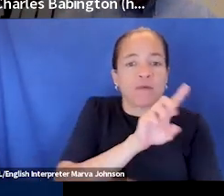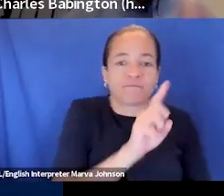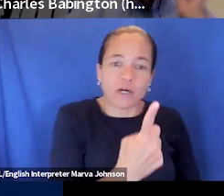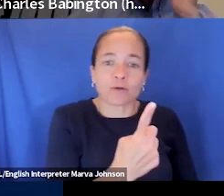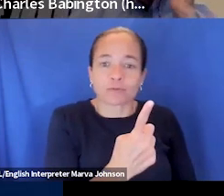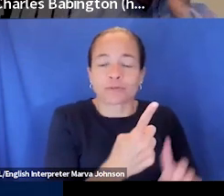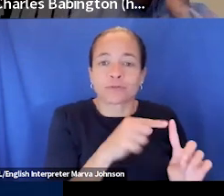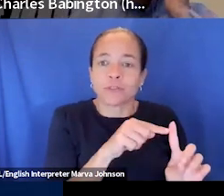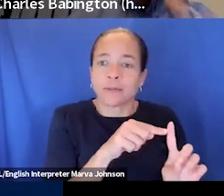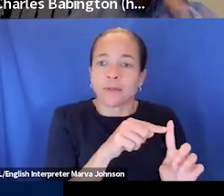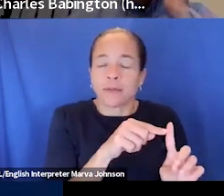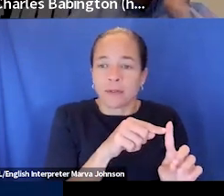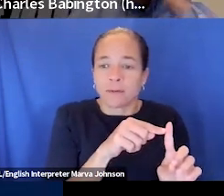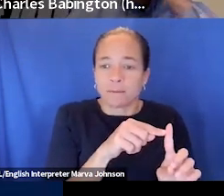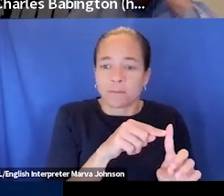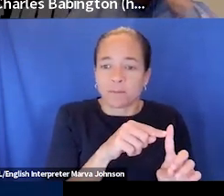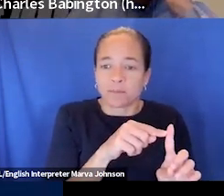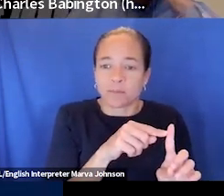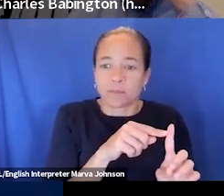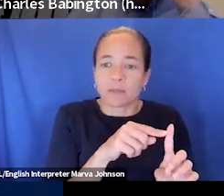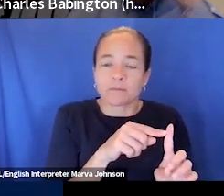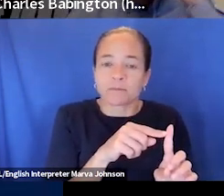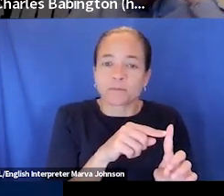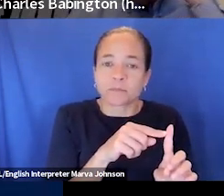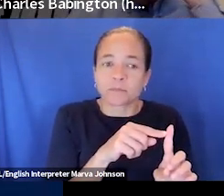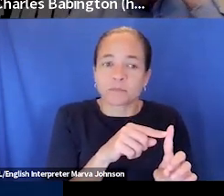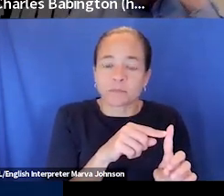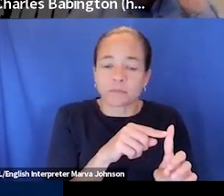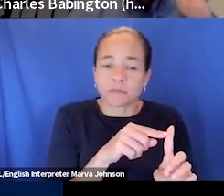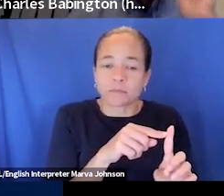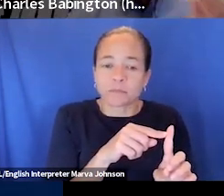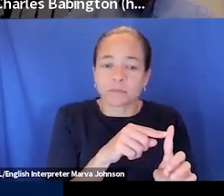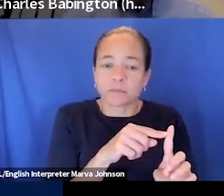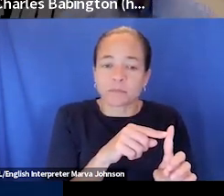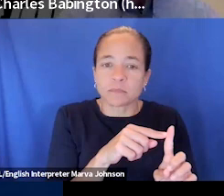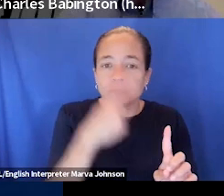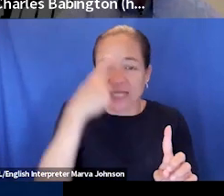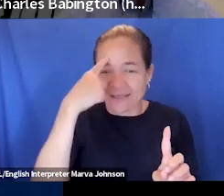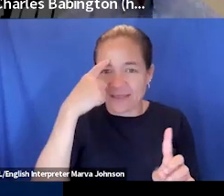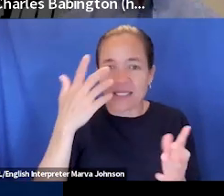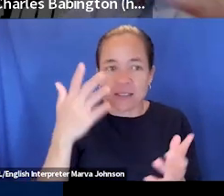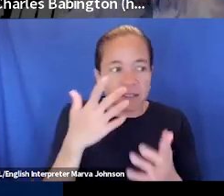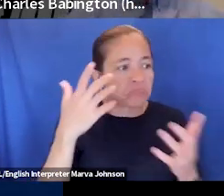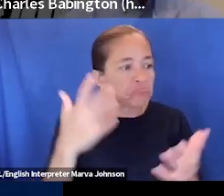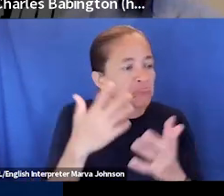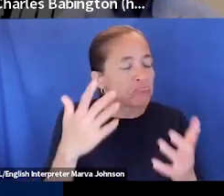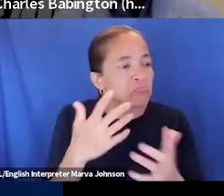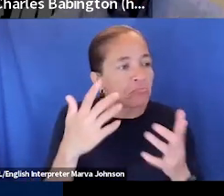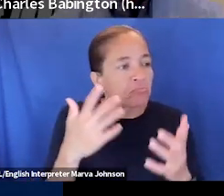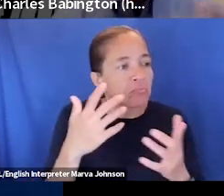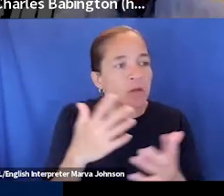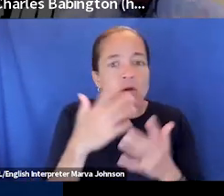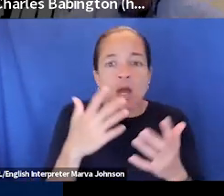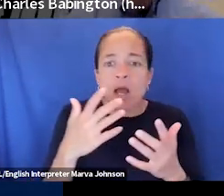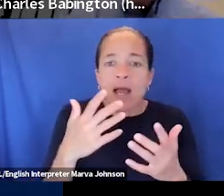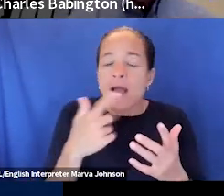I guess a sample. You know, the entire operation was